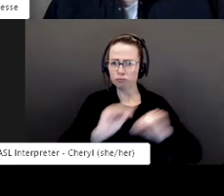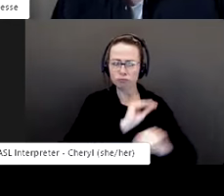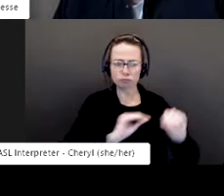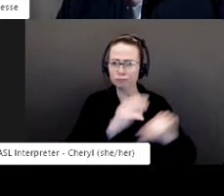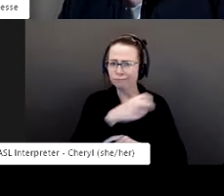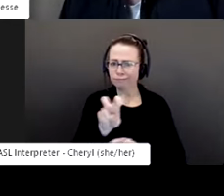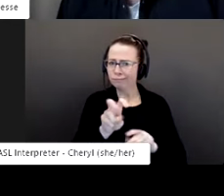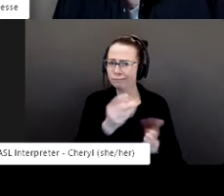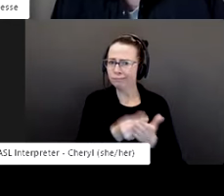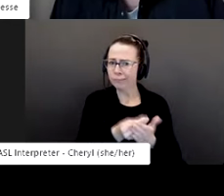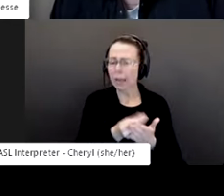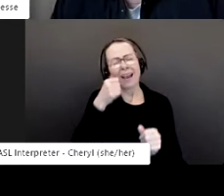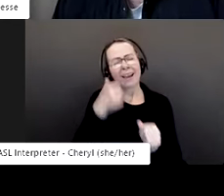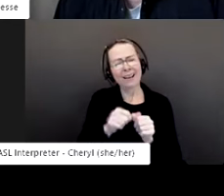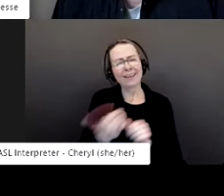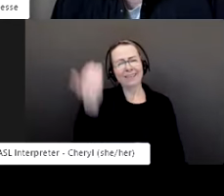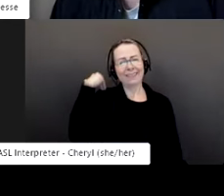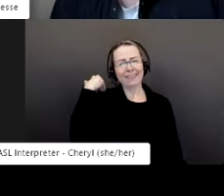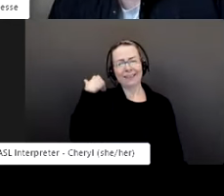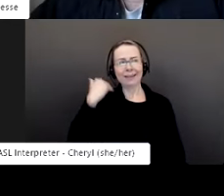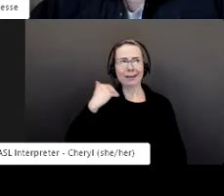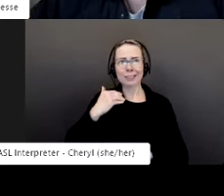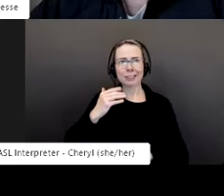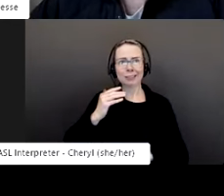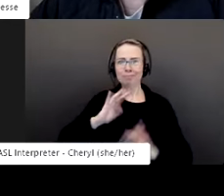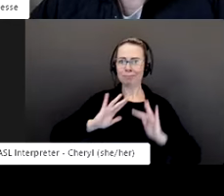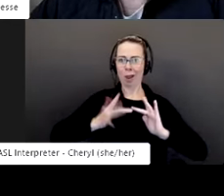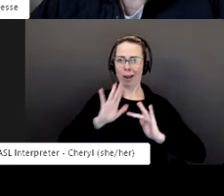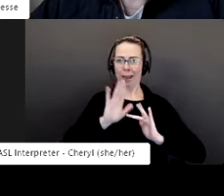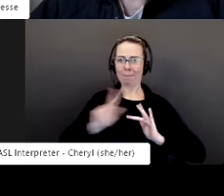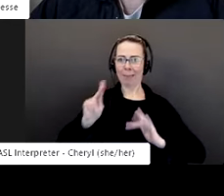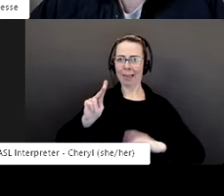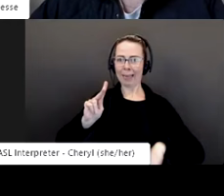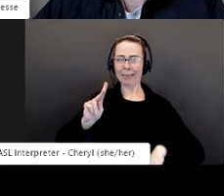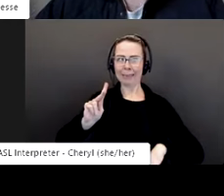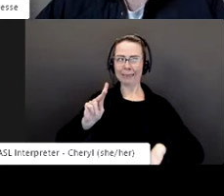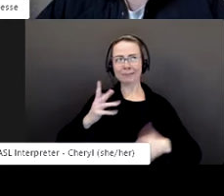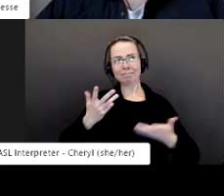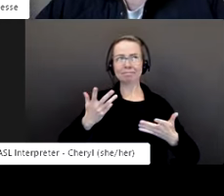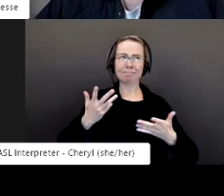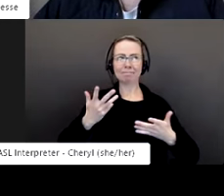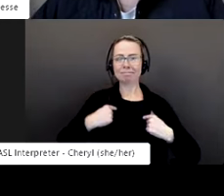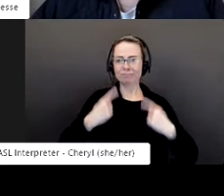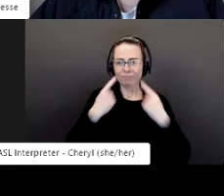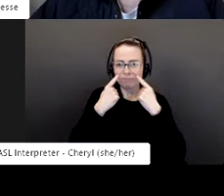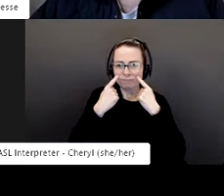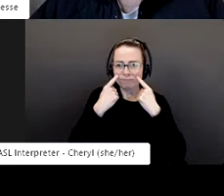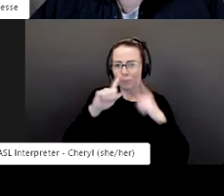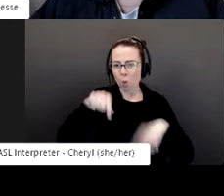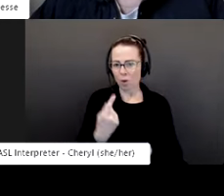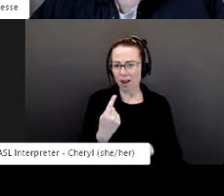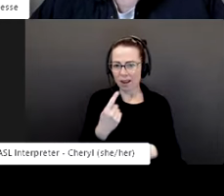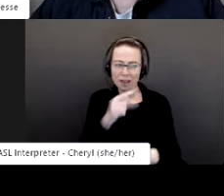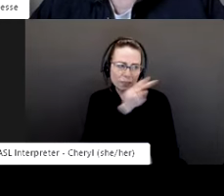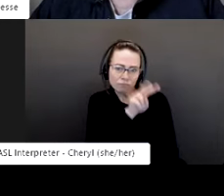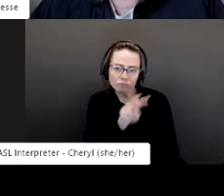was just sort of like, it was like replacing your passbook at an ATM, where you could maybe get